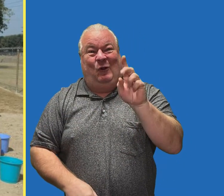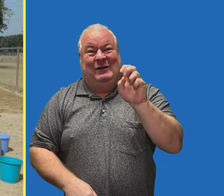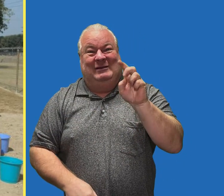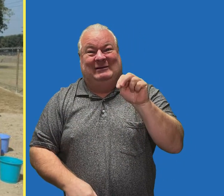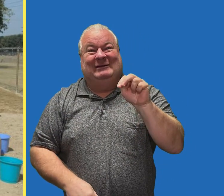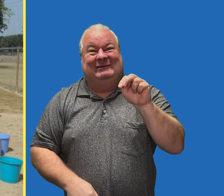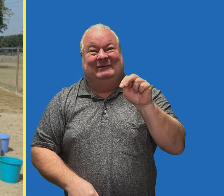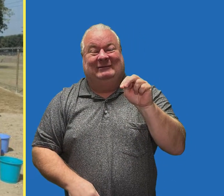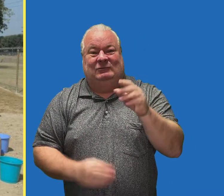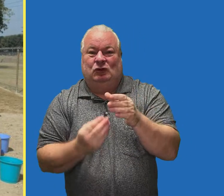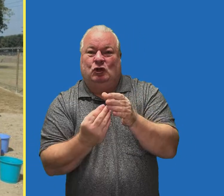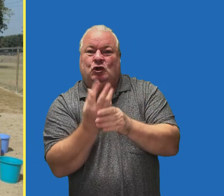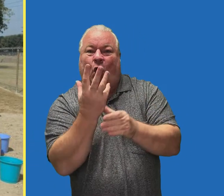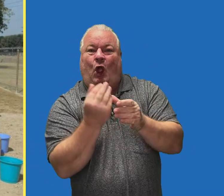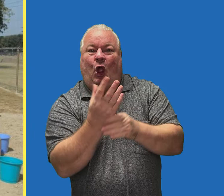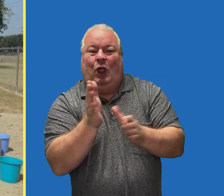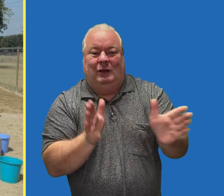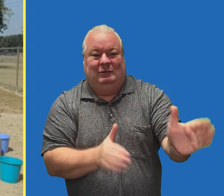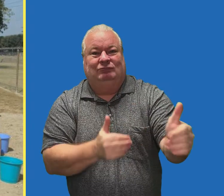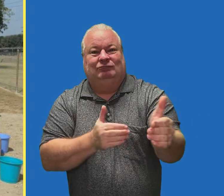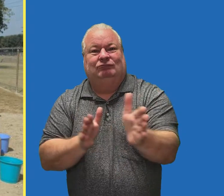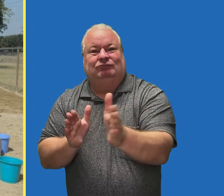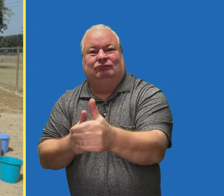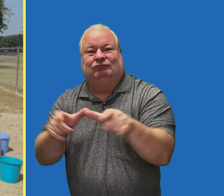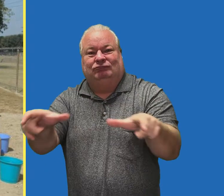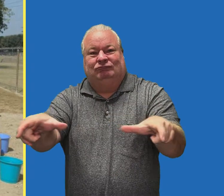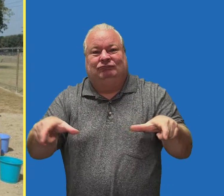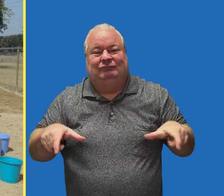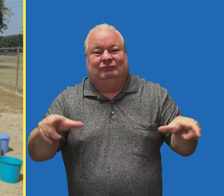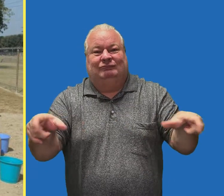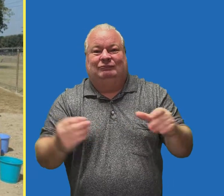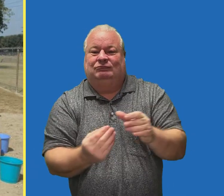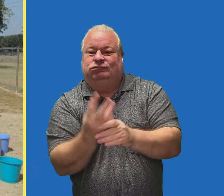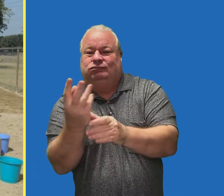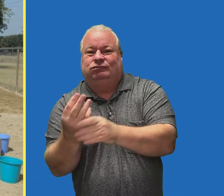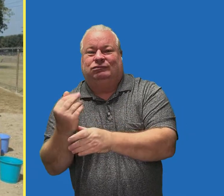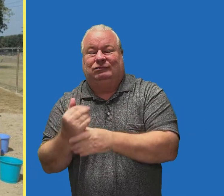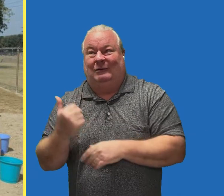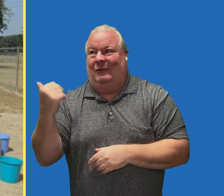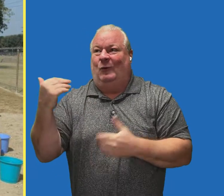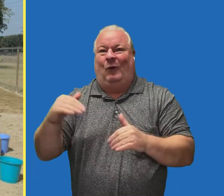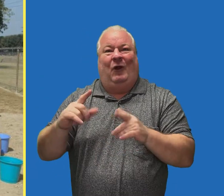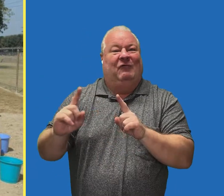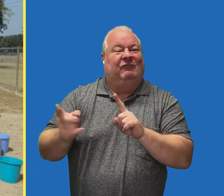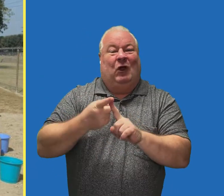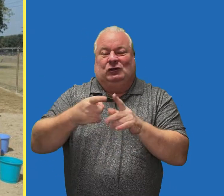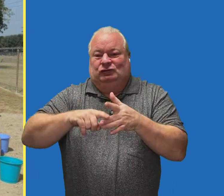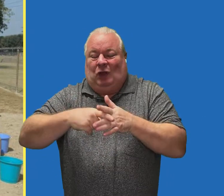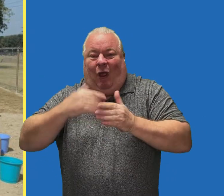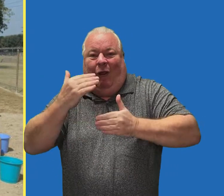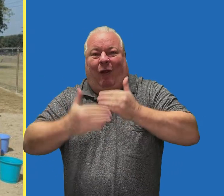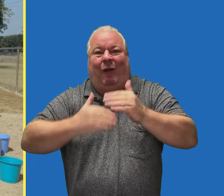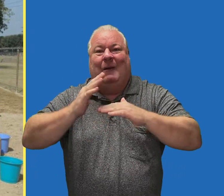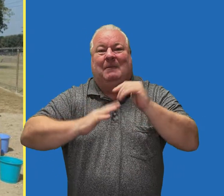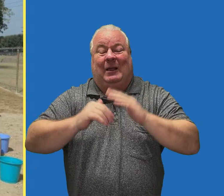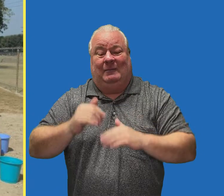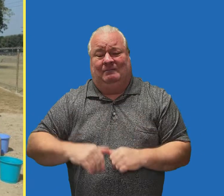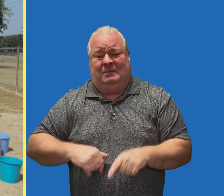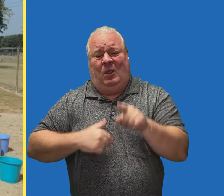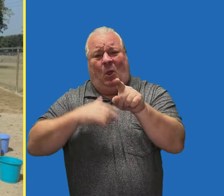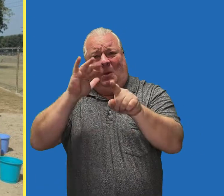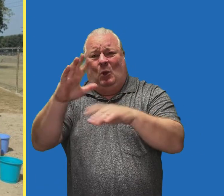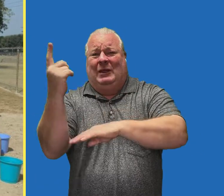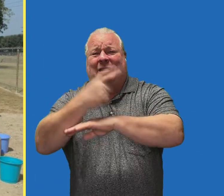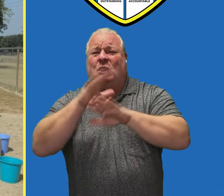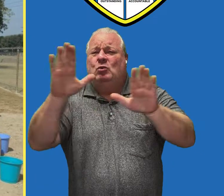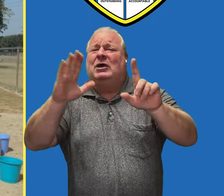It was not always like that. So this is a great picture of how it all started. I hope you have a great day today,